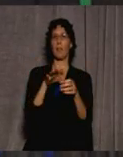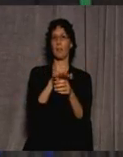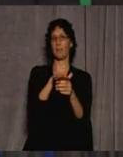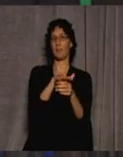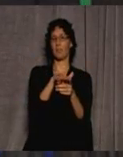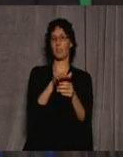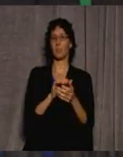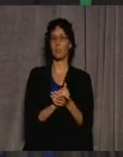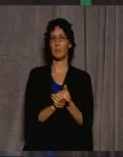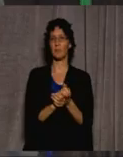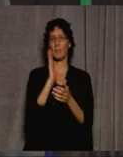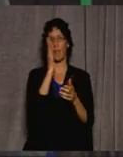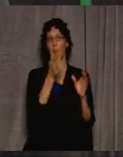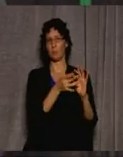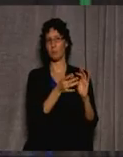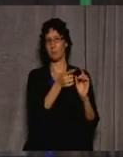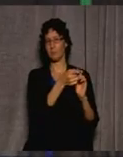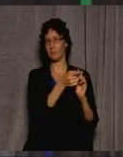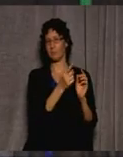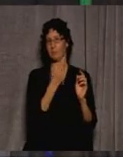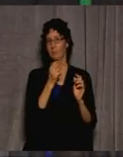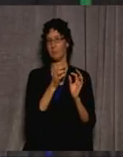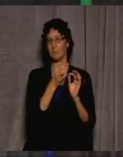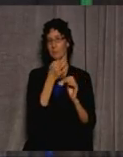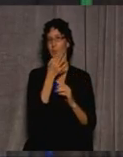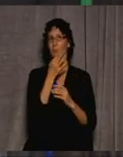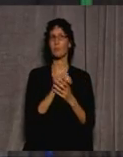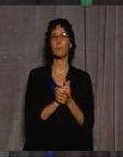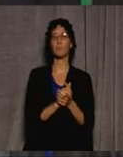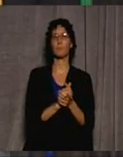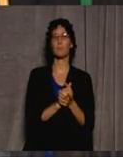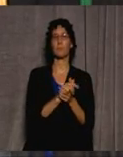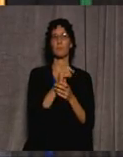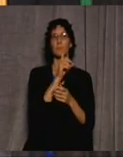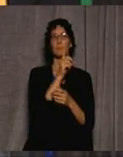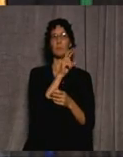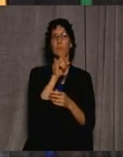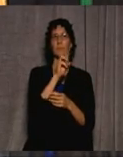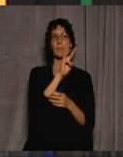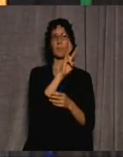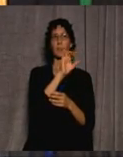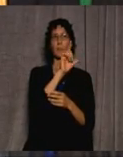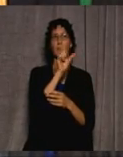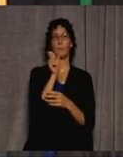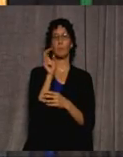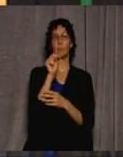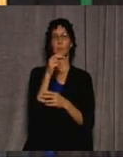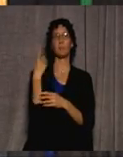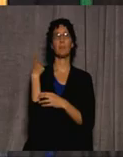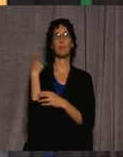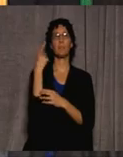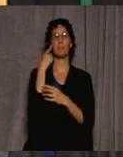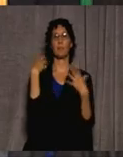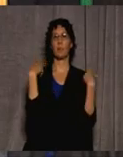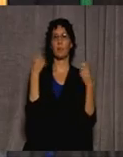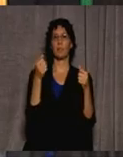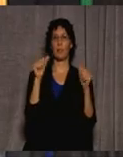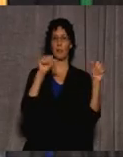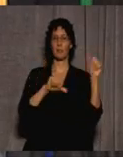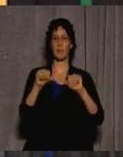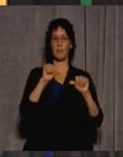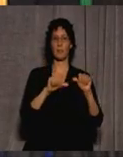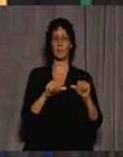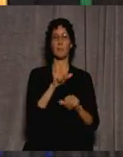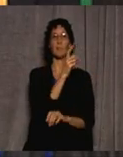while. Dr. Stanley Wilson, the Dean of the College of Health Sciences. Dr. Marcella Rutherford, Dean